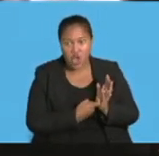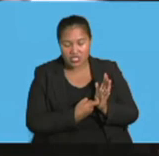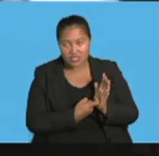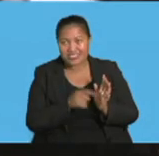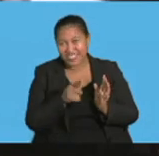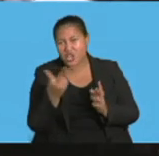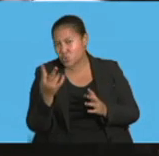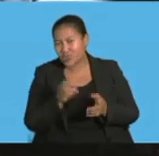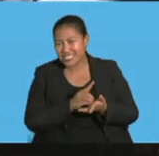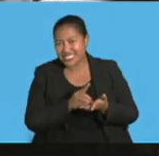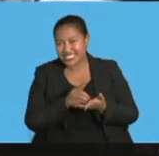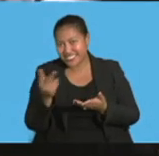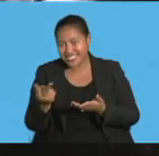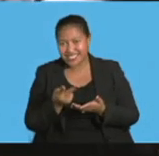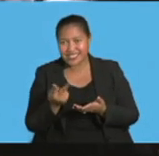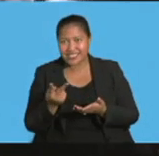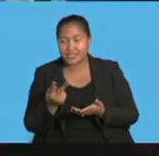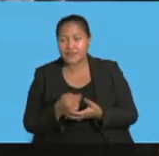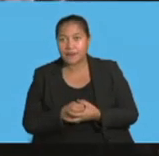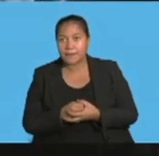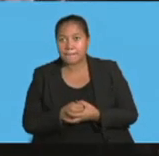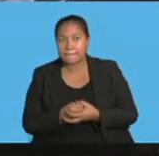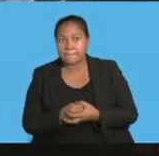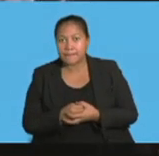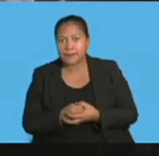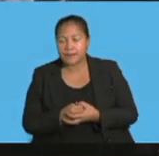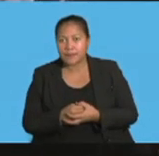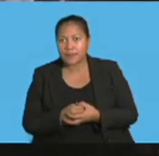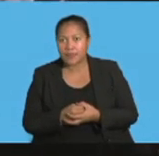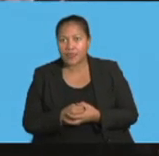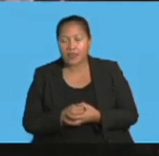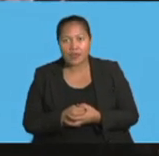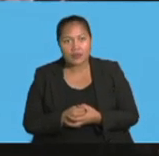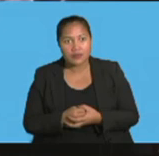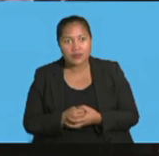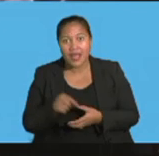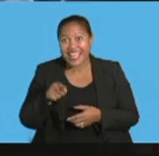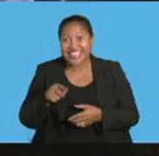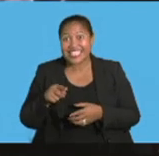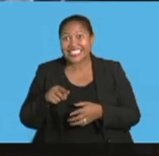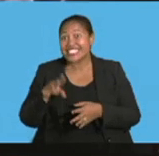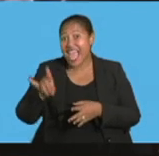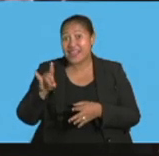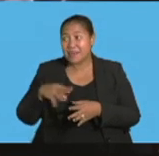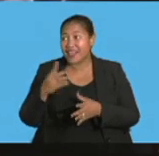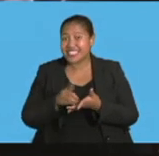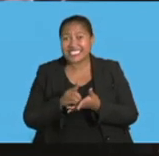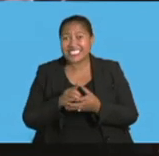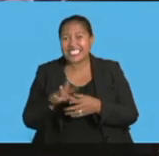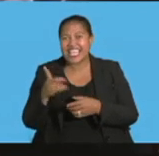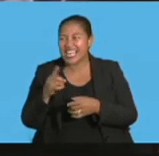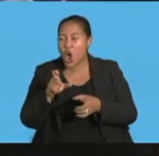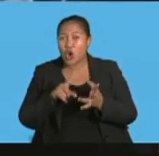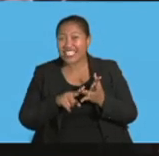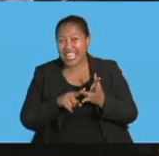serious in the sense that it's also classified as zoonotic disease, that disease which can be transmitted from animals to